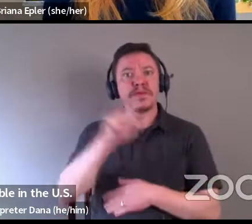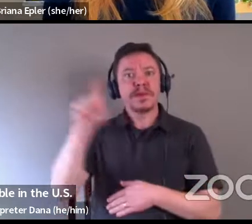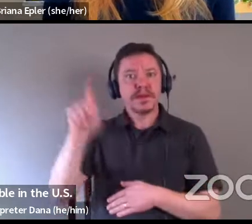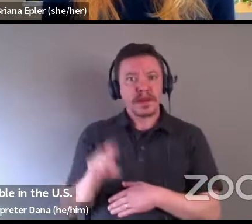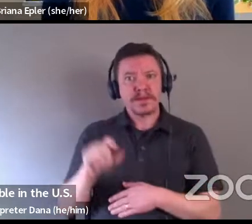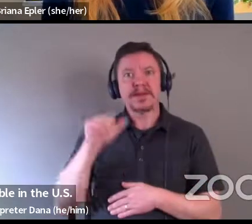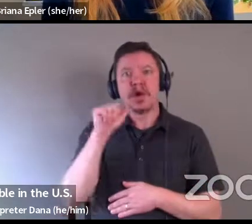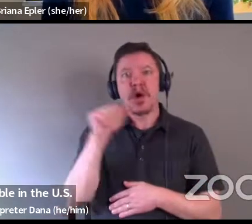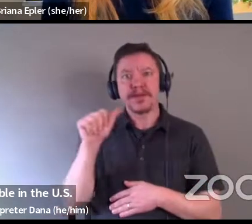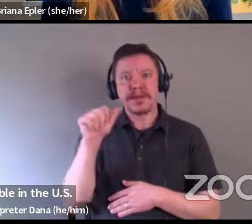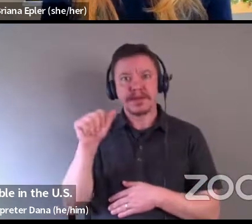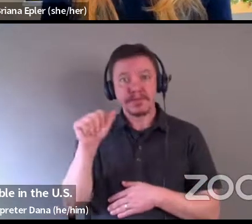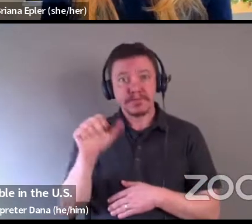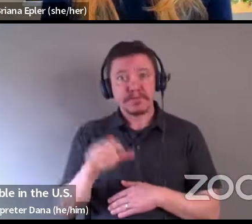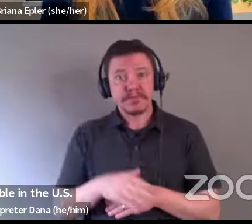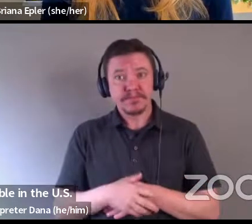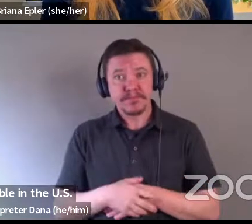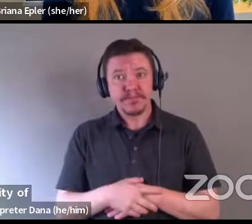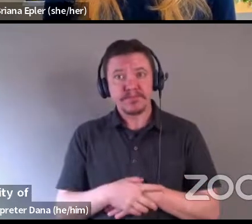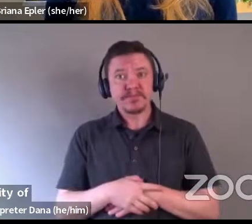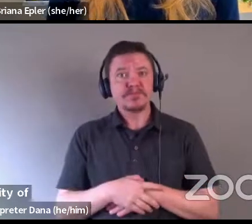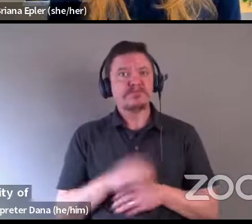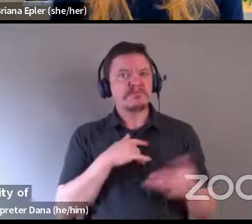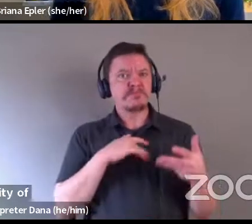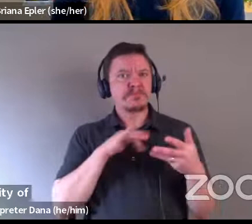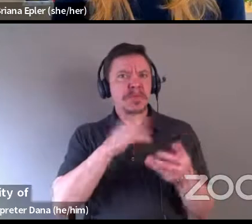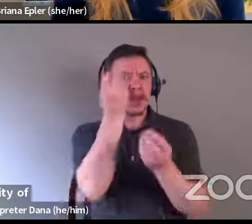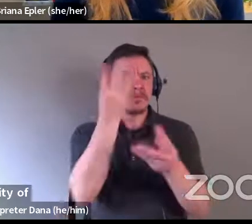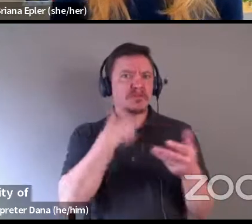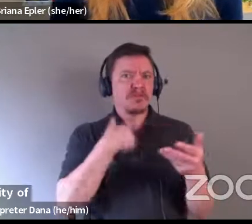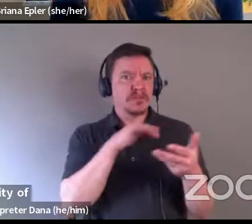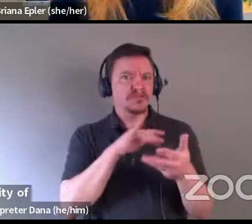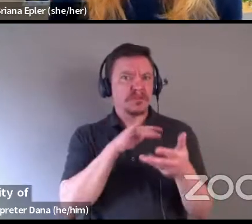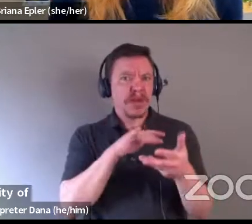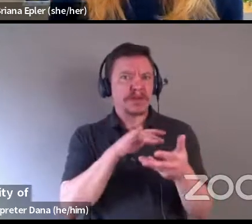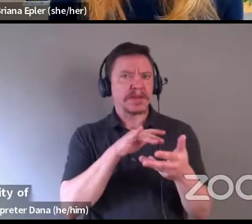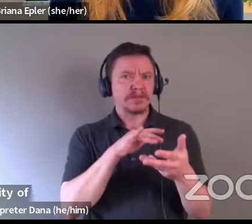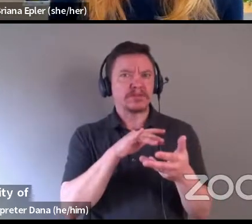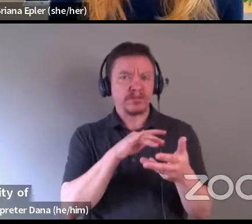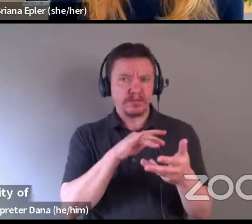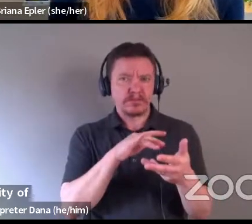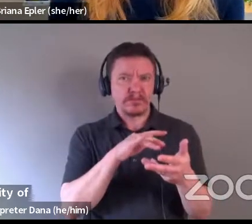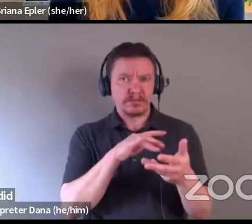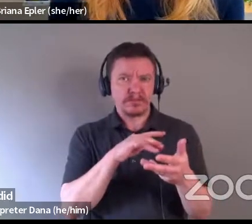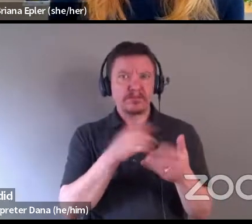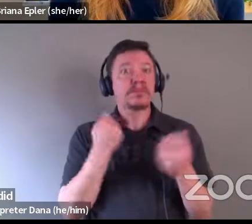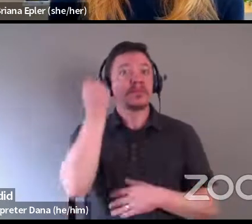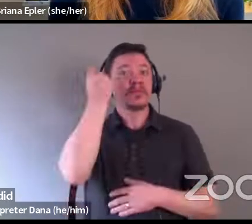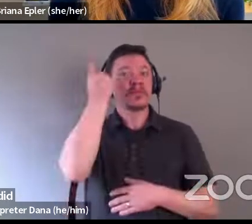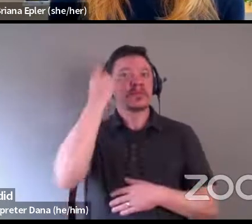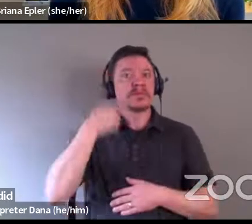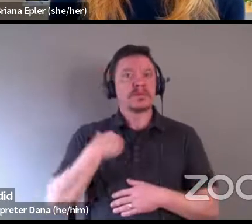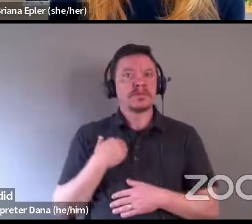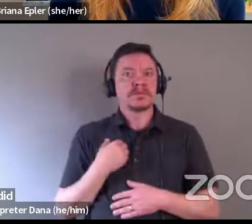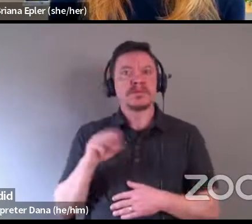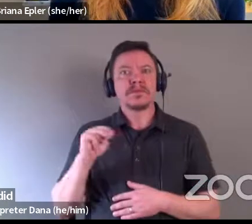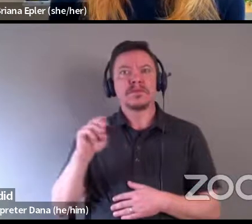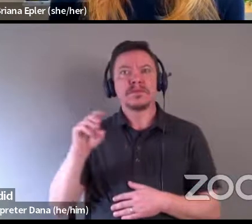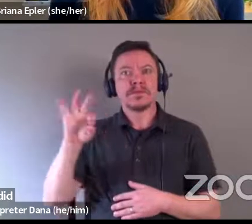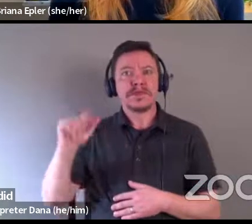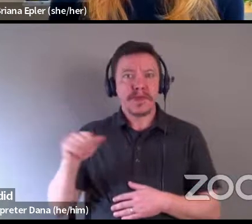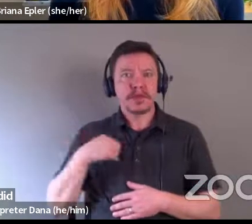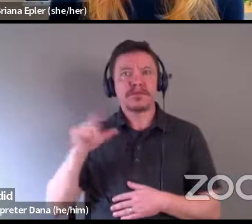Austin, and did information studies. By that, I already had a master's in